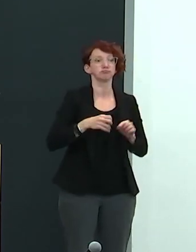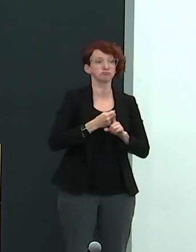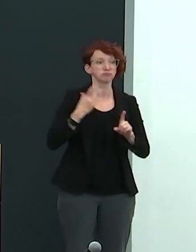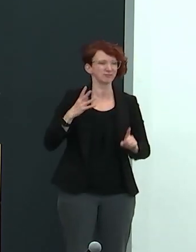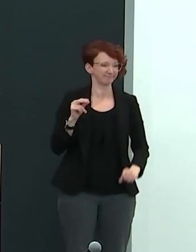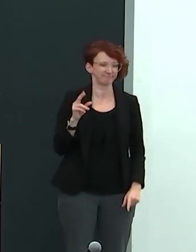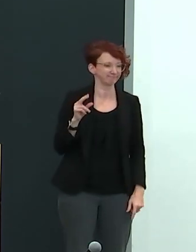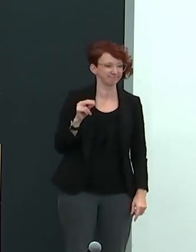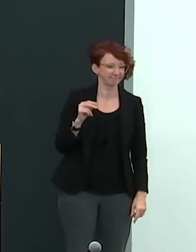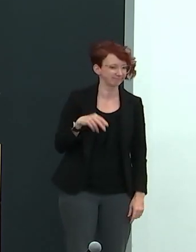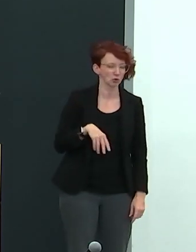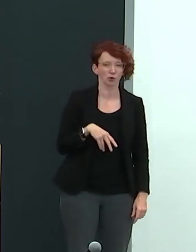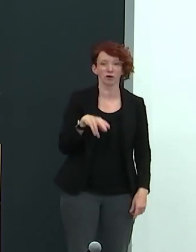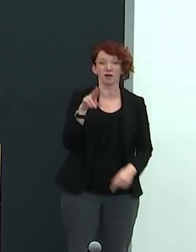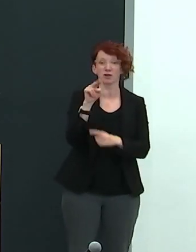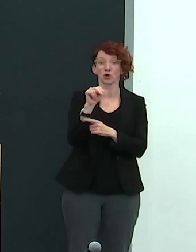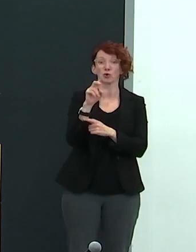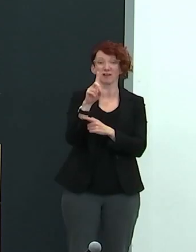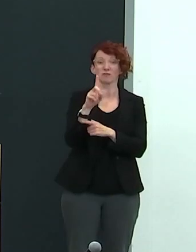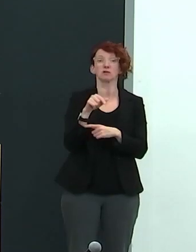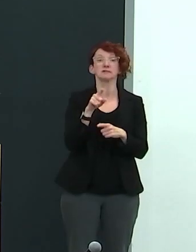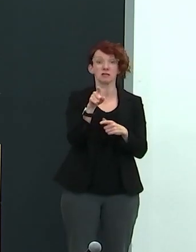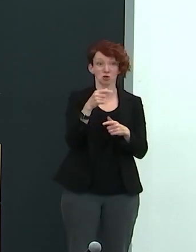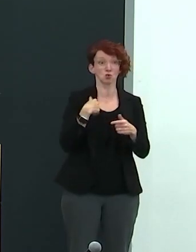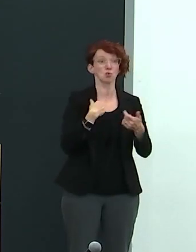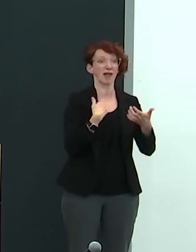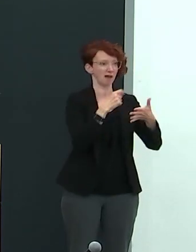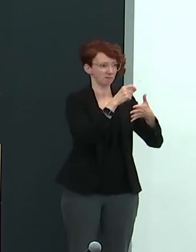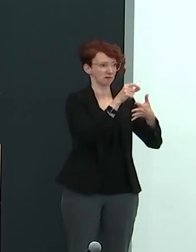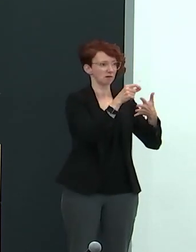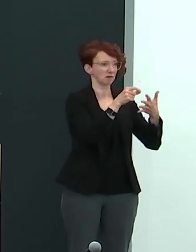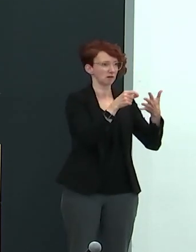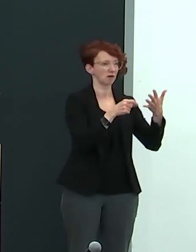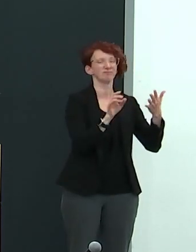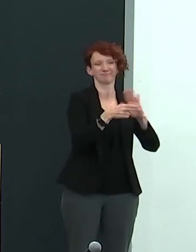these people match and these people don't match, okay?